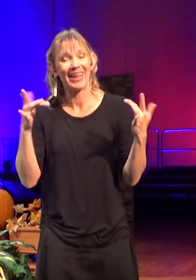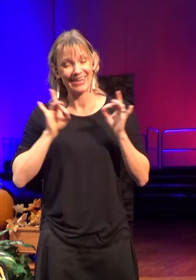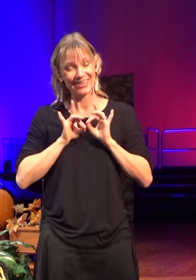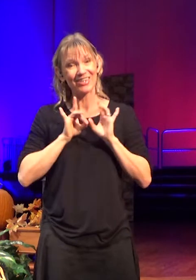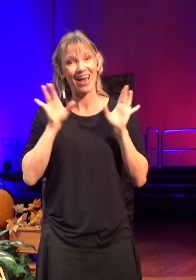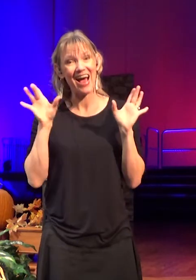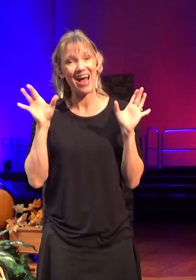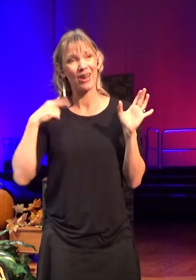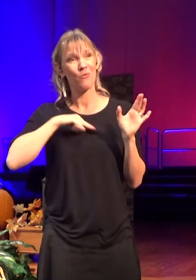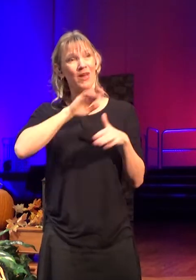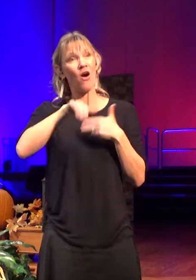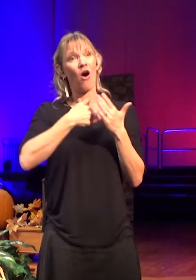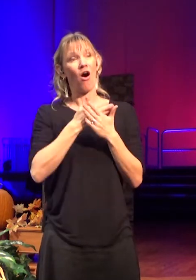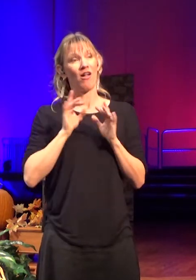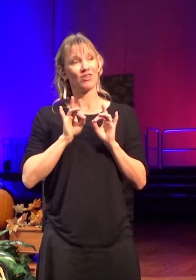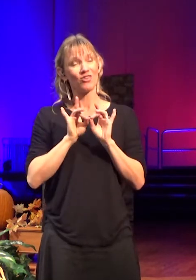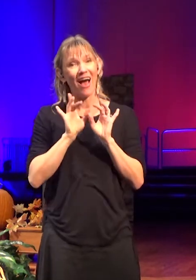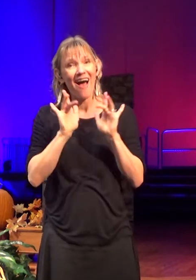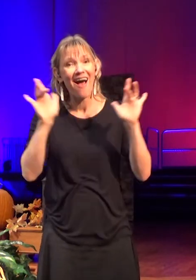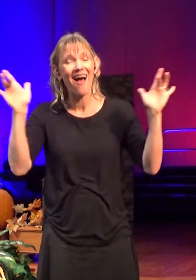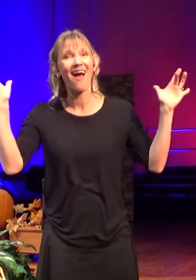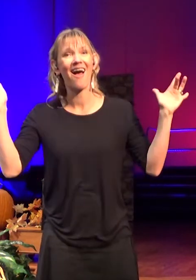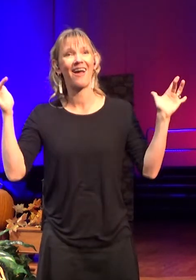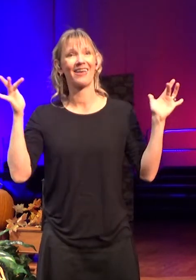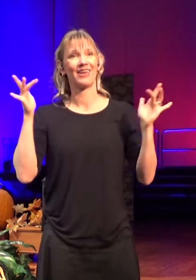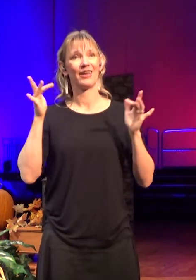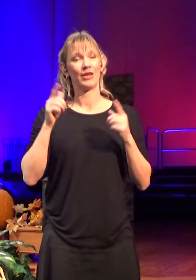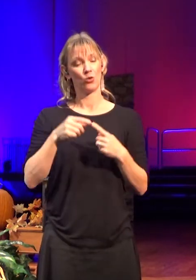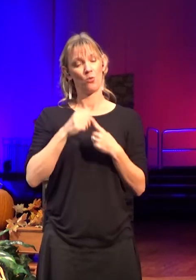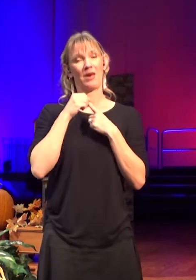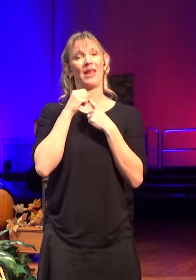Shine your light. We all shine